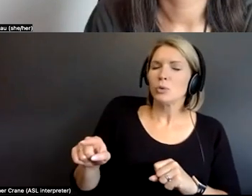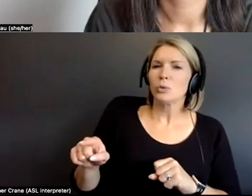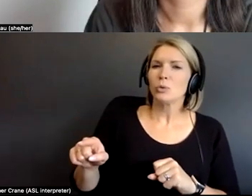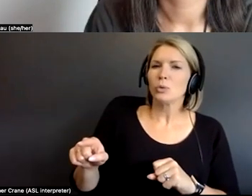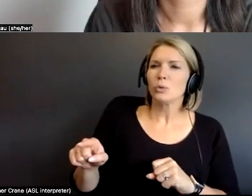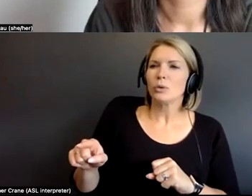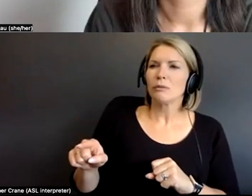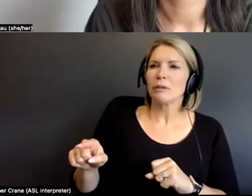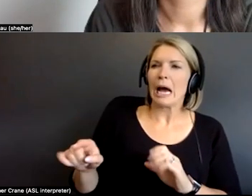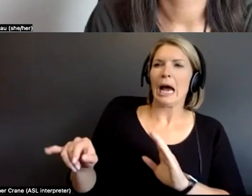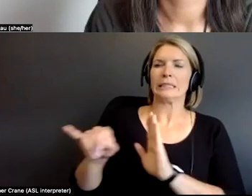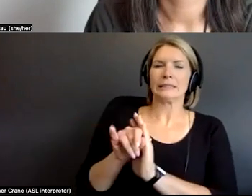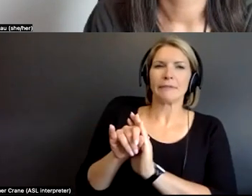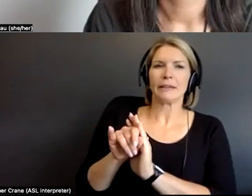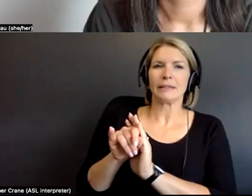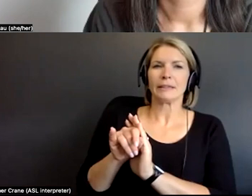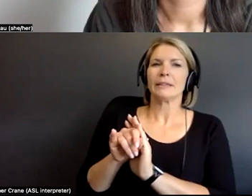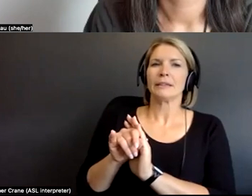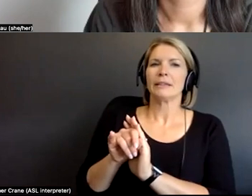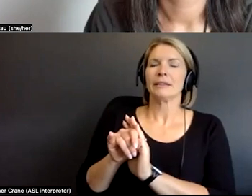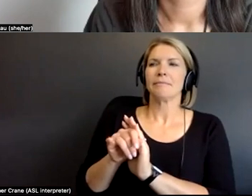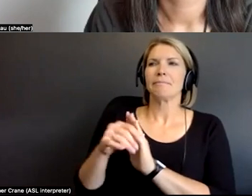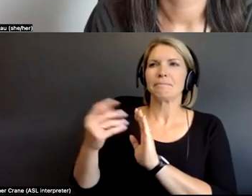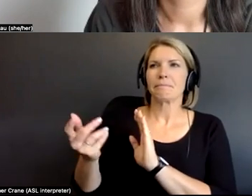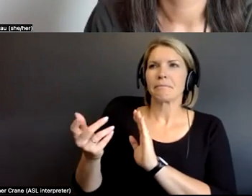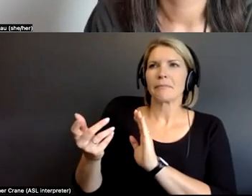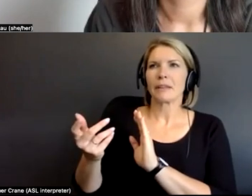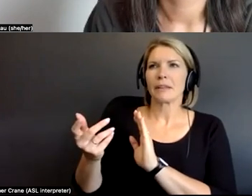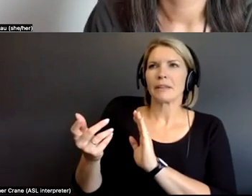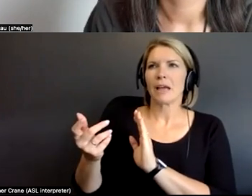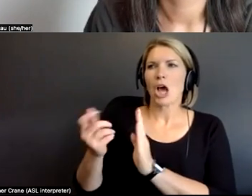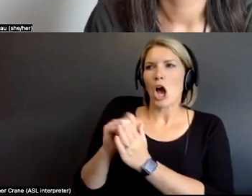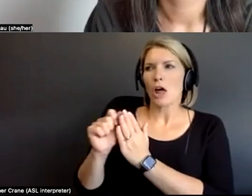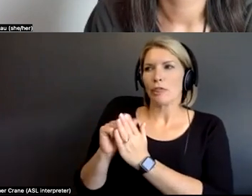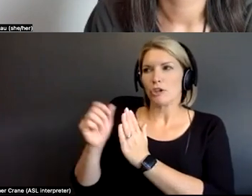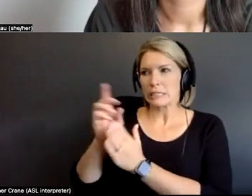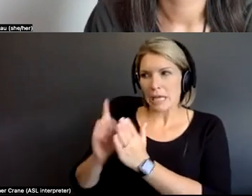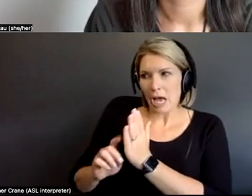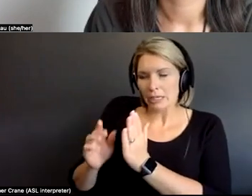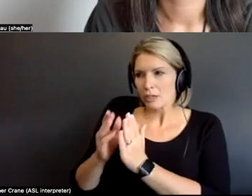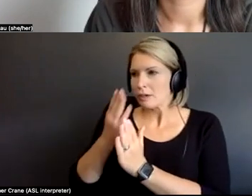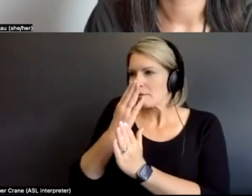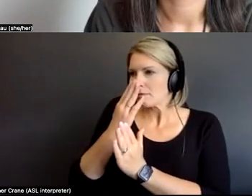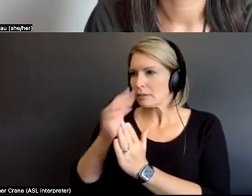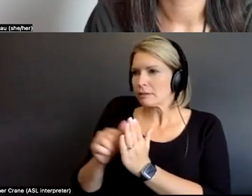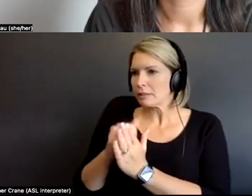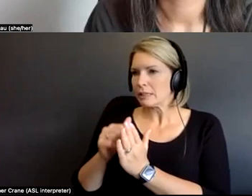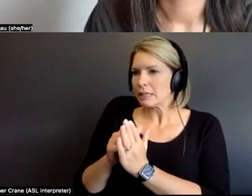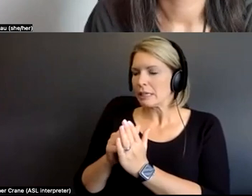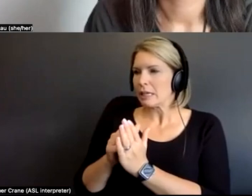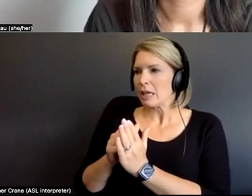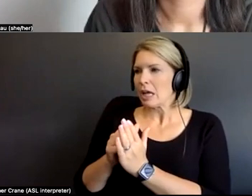has basically designed a cover for, like, I guess what I'm asking is, are you able to tell when they've hired a professional designer versus when they've